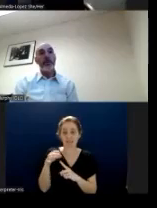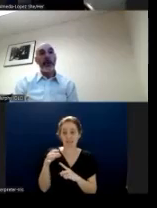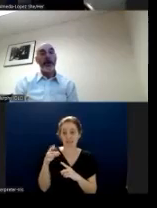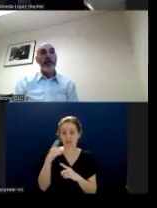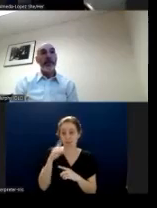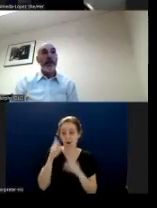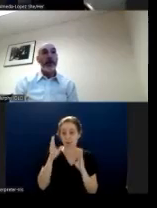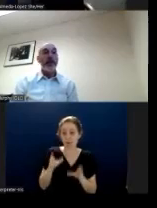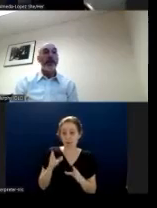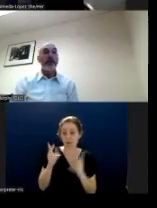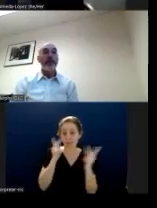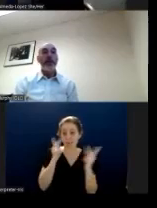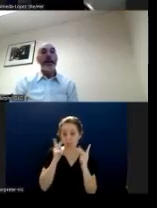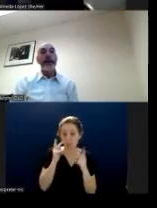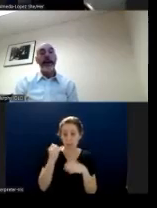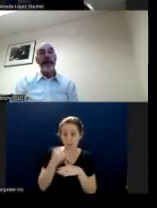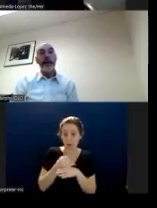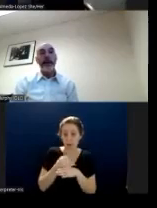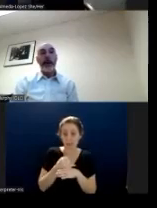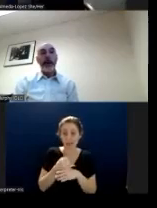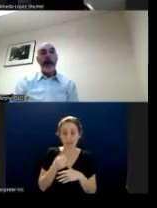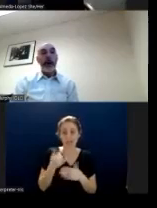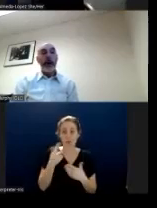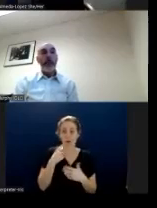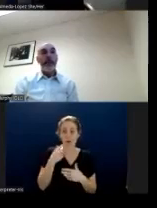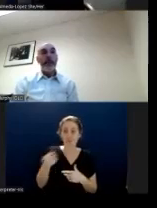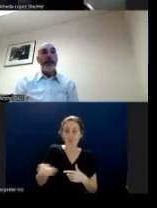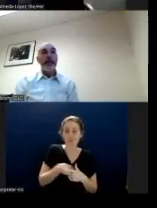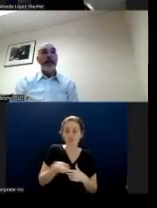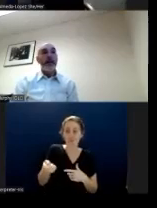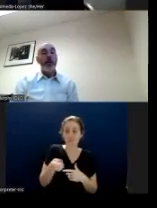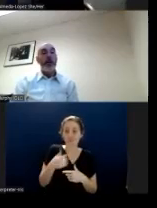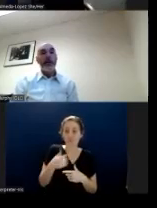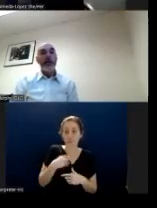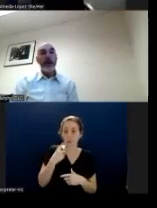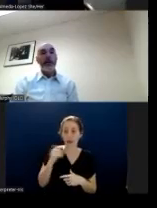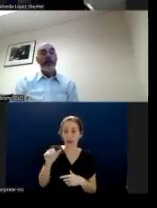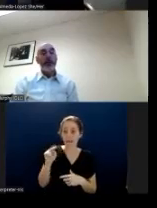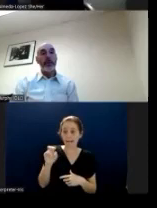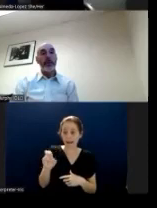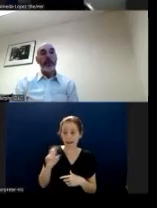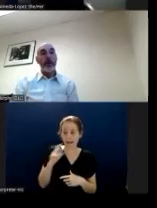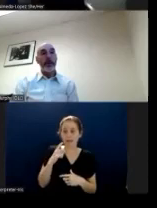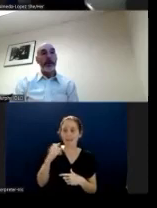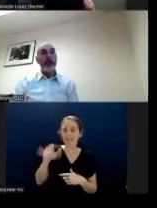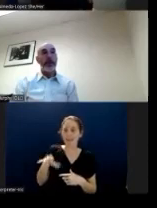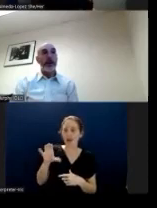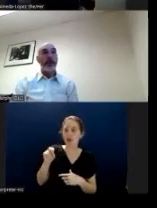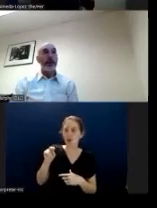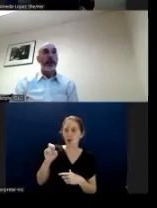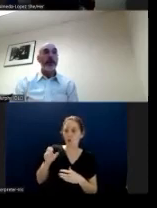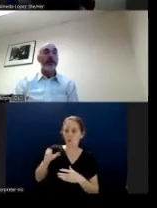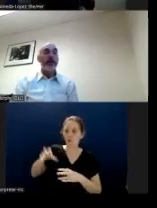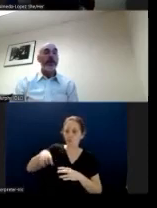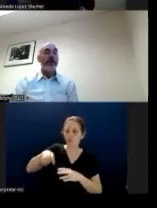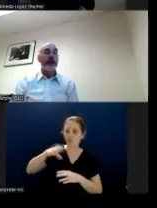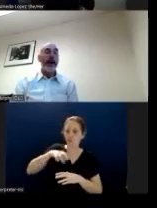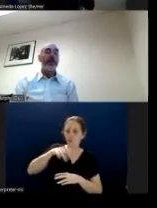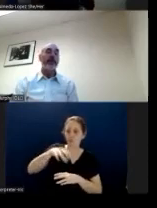visual impairment who uses a white cane, the cones and other sort of warnings